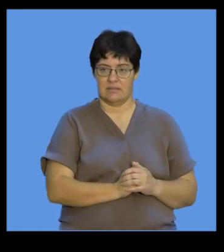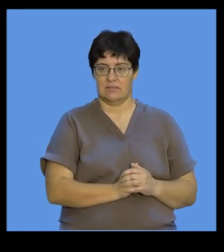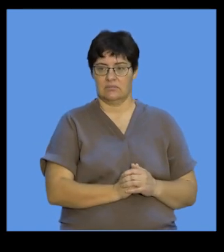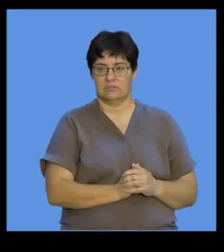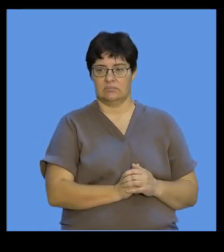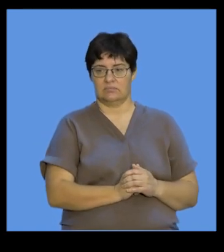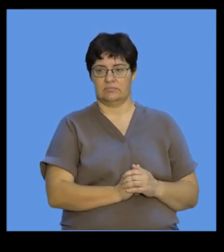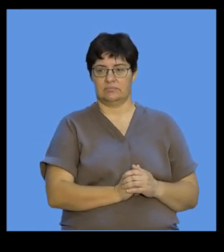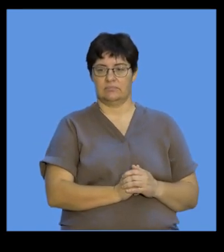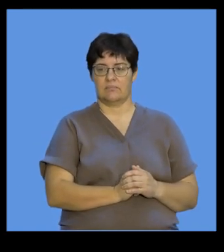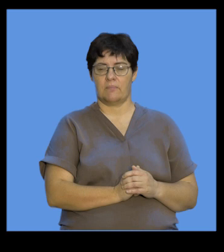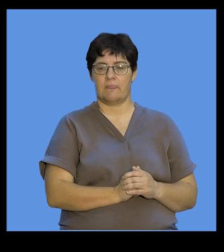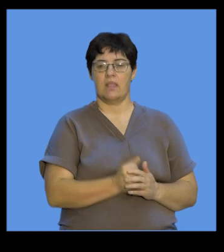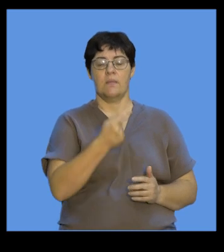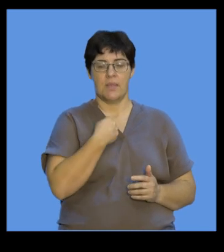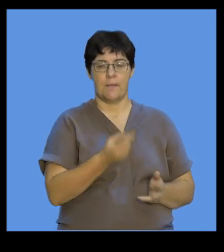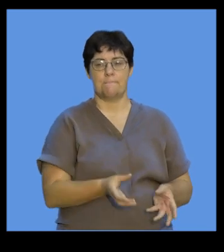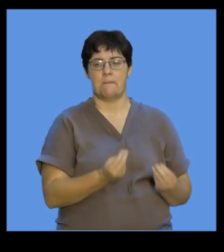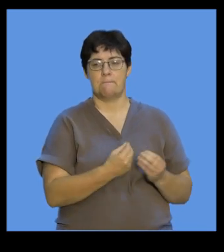what the sum is. So I'm going to go